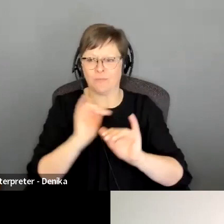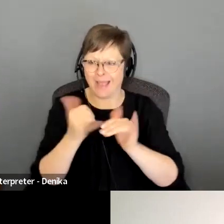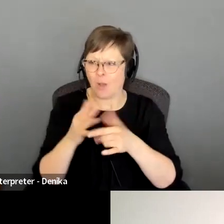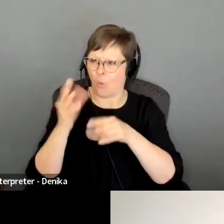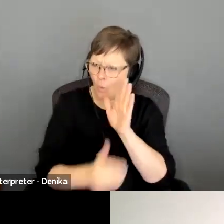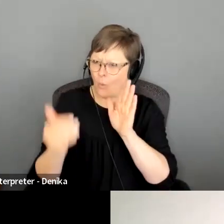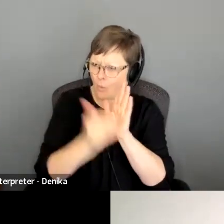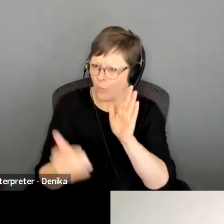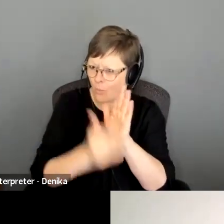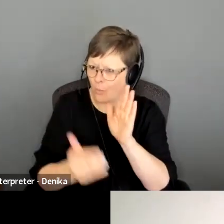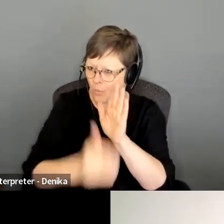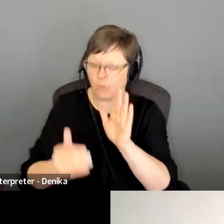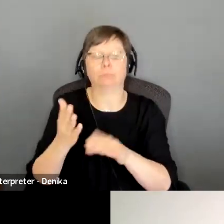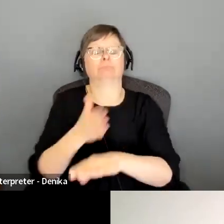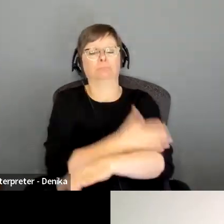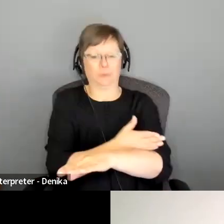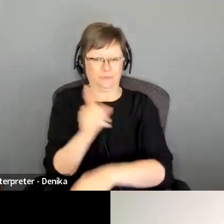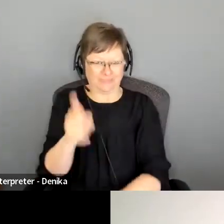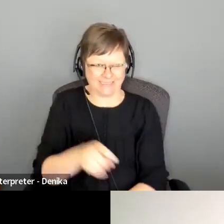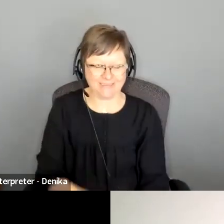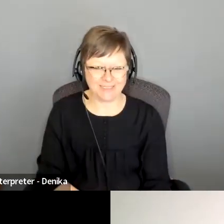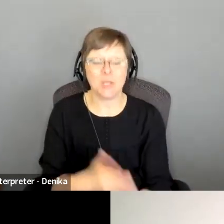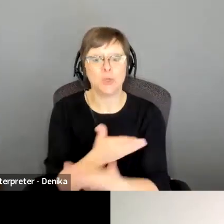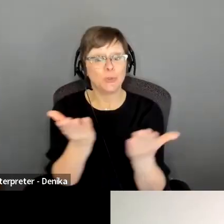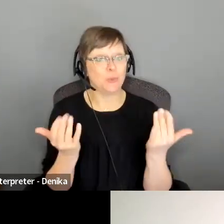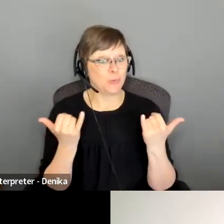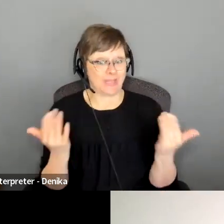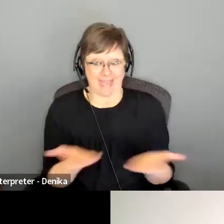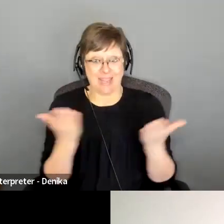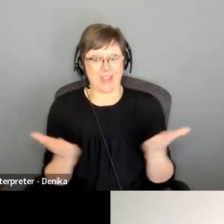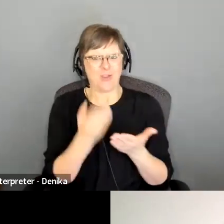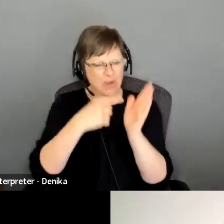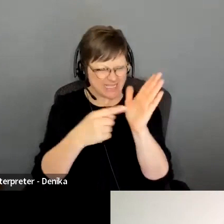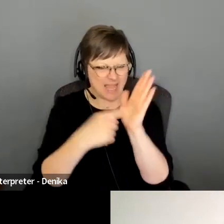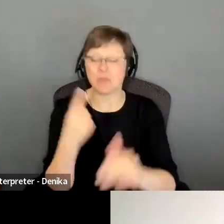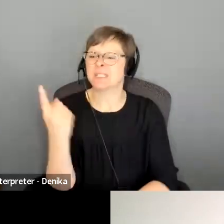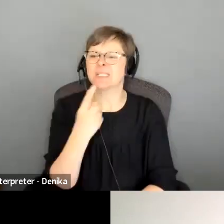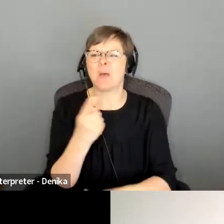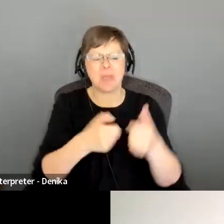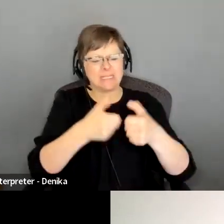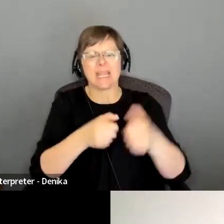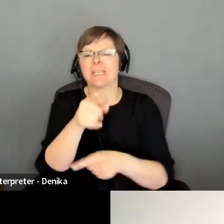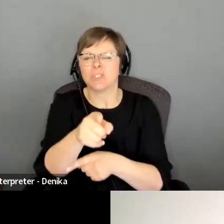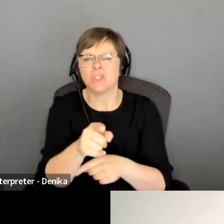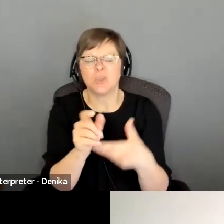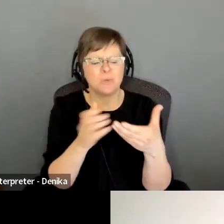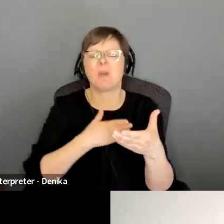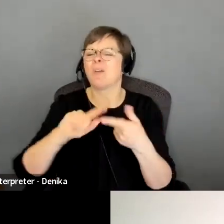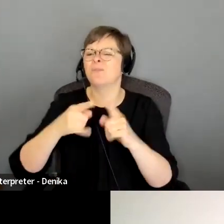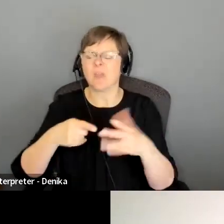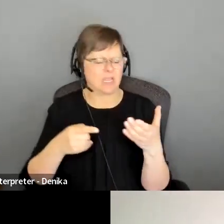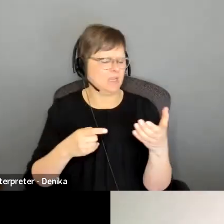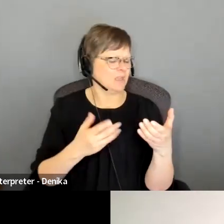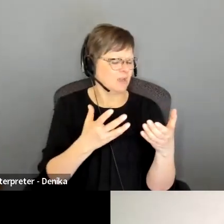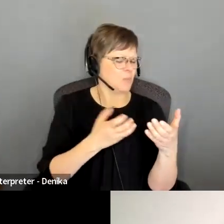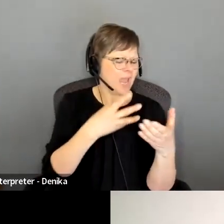You're in this session, you get a text from a friend asking you to go out tonight.